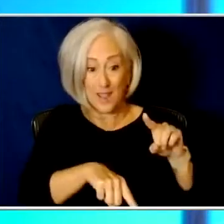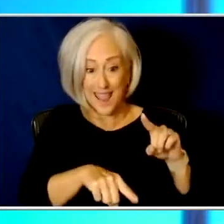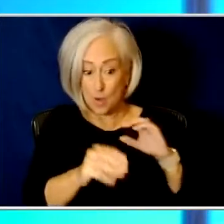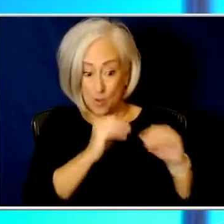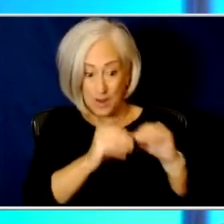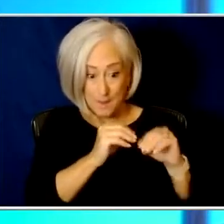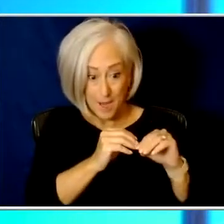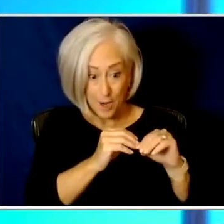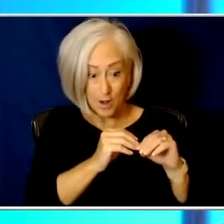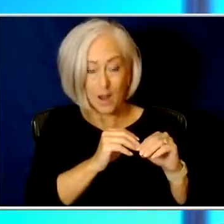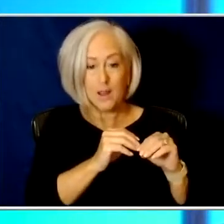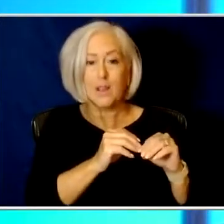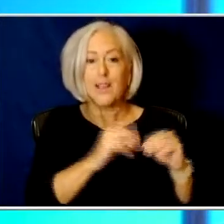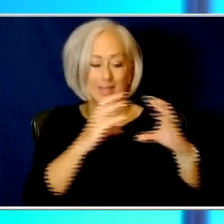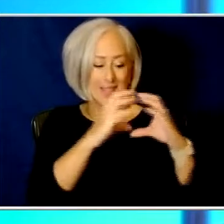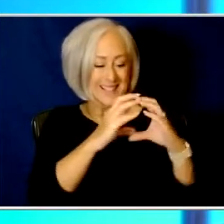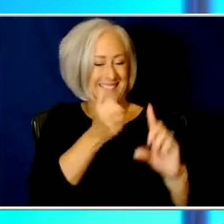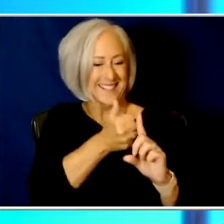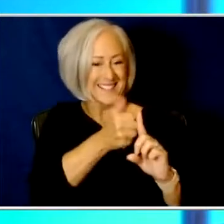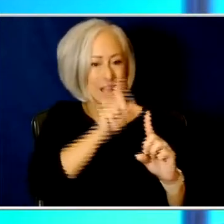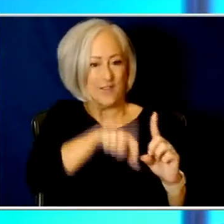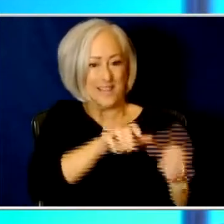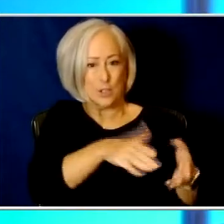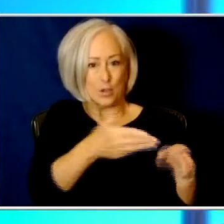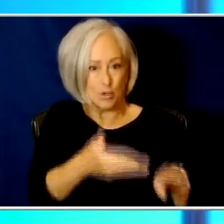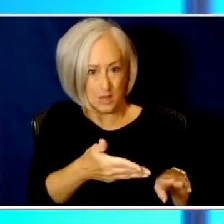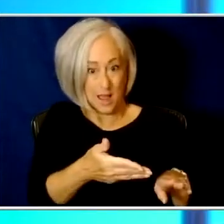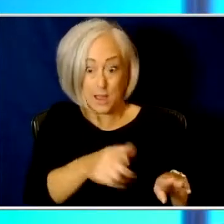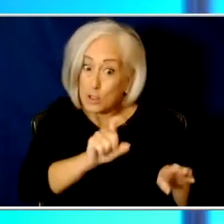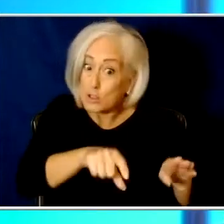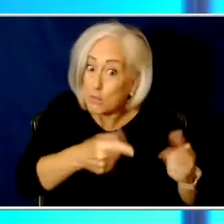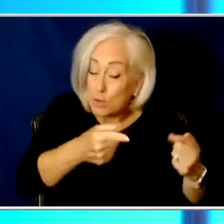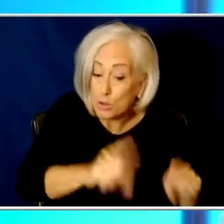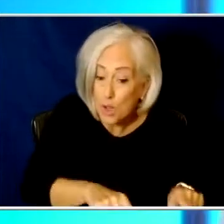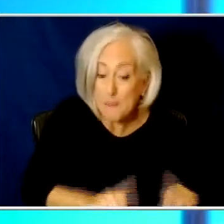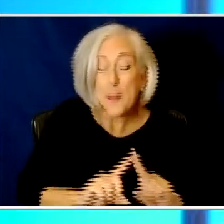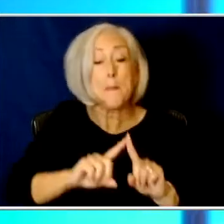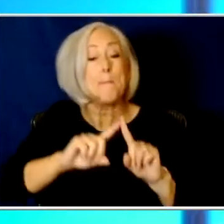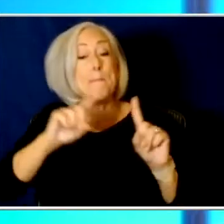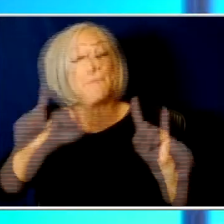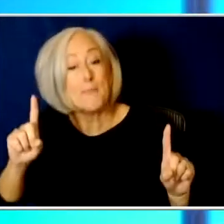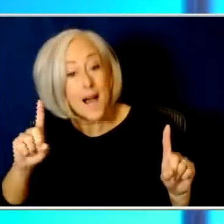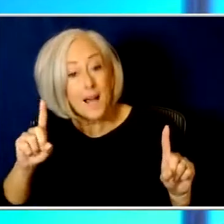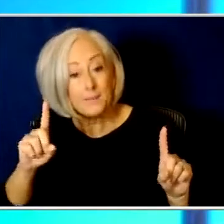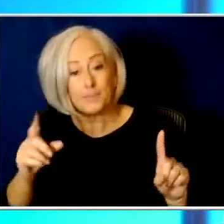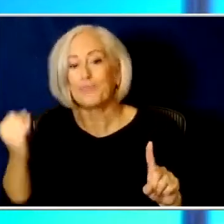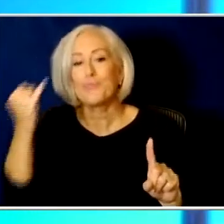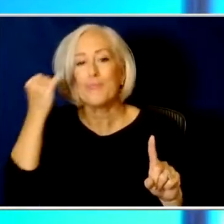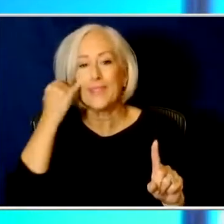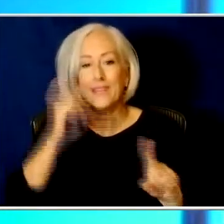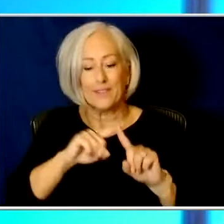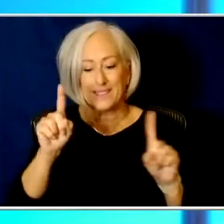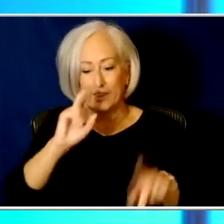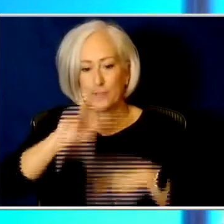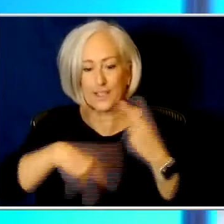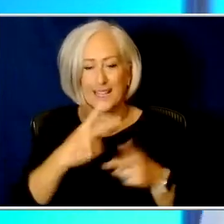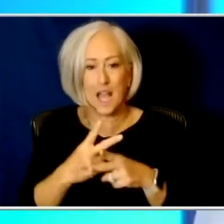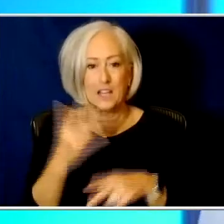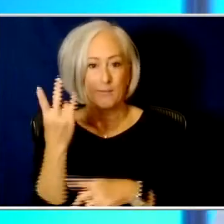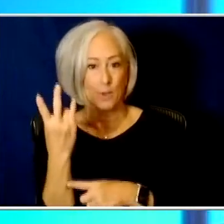die if they're so badly damaged that they cannot be repaired. But when you have these different types of mutations and these different insults that